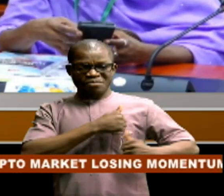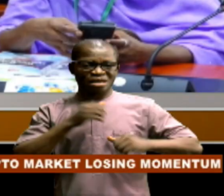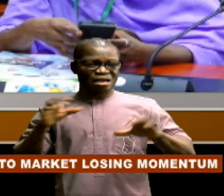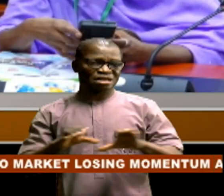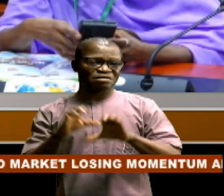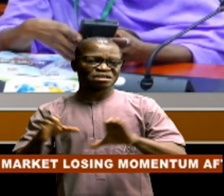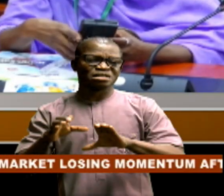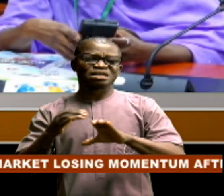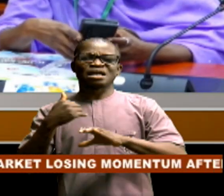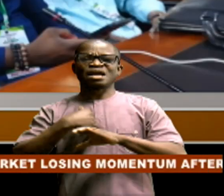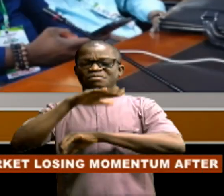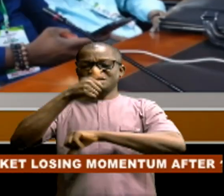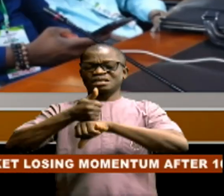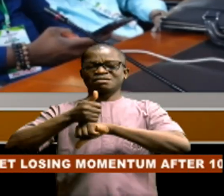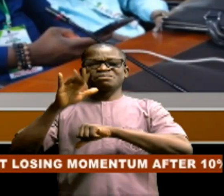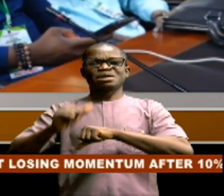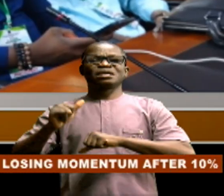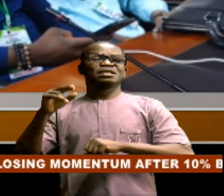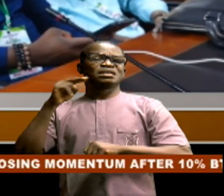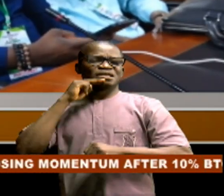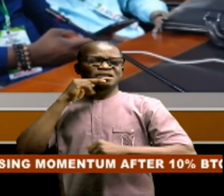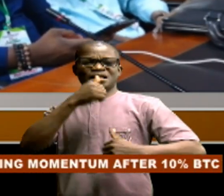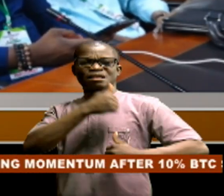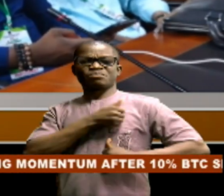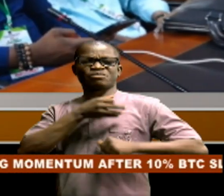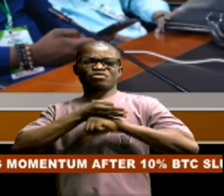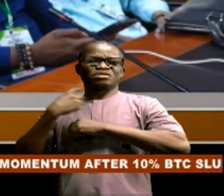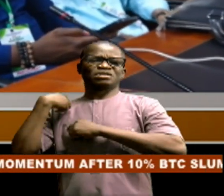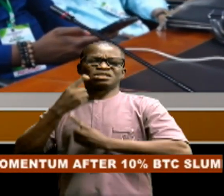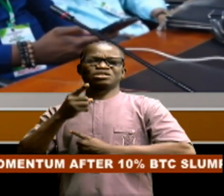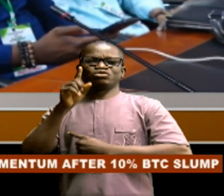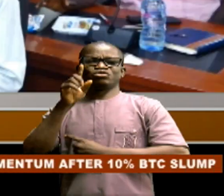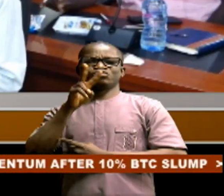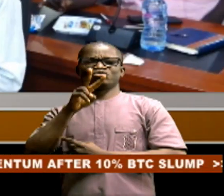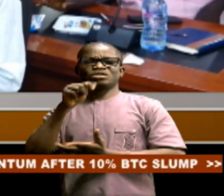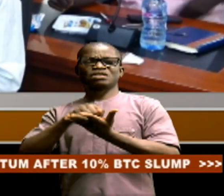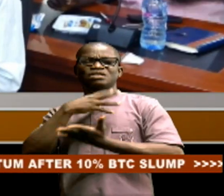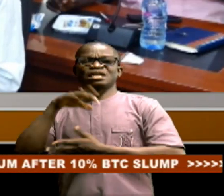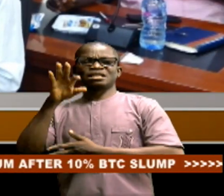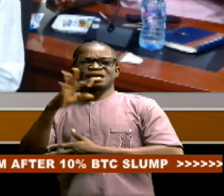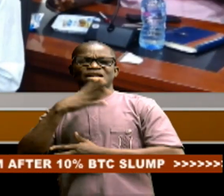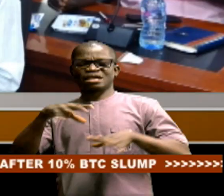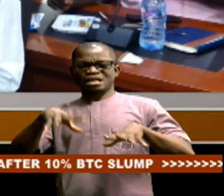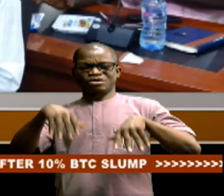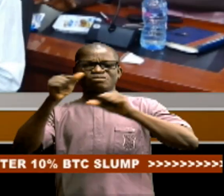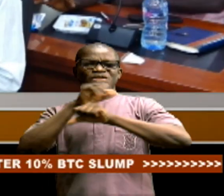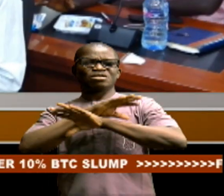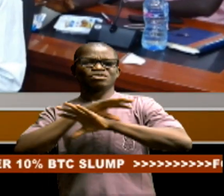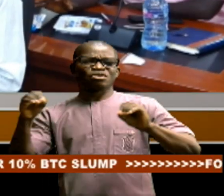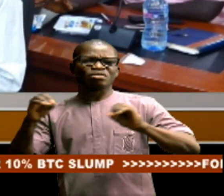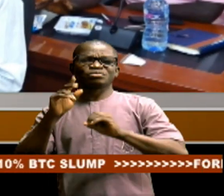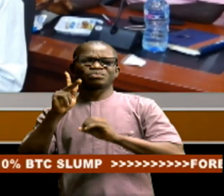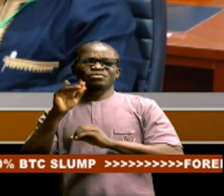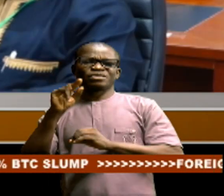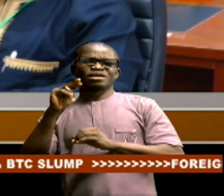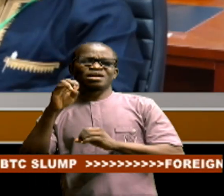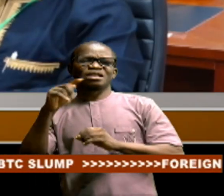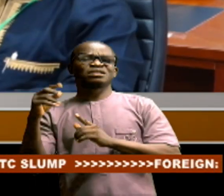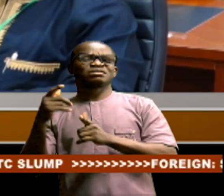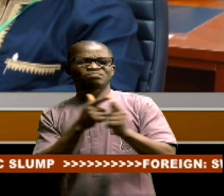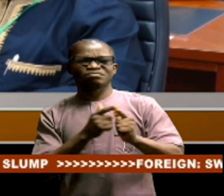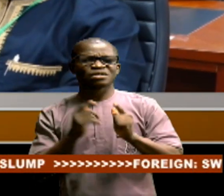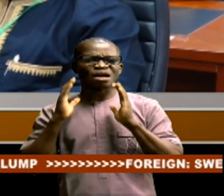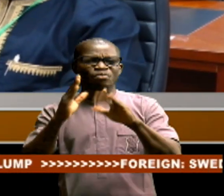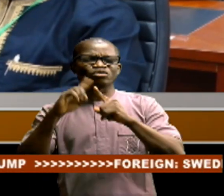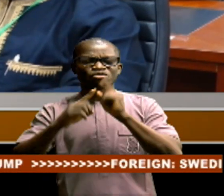been launched by the Nigerian Armed Forces since 2009, and adopted non-kinetic approach by developing a policy